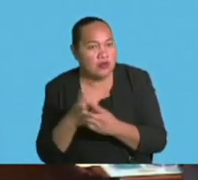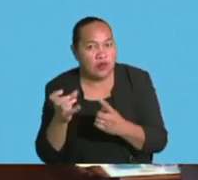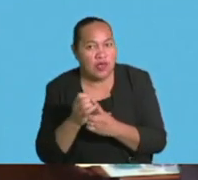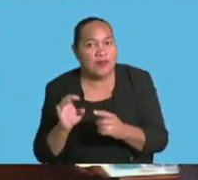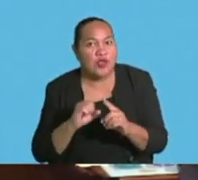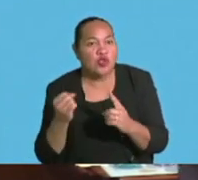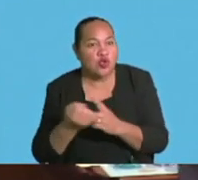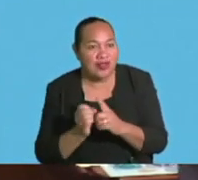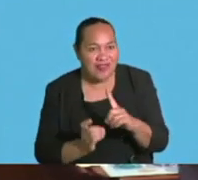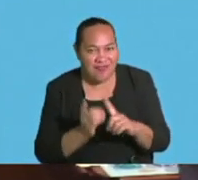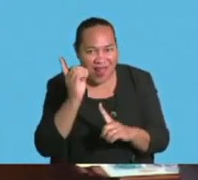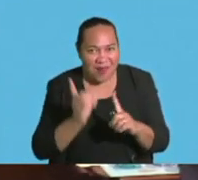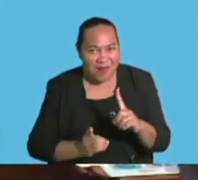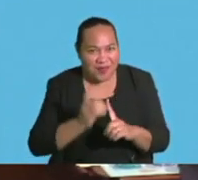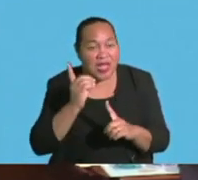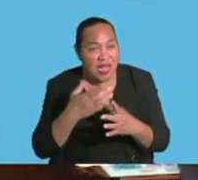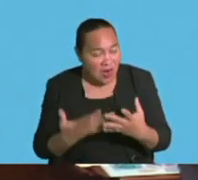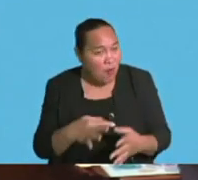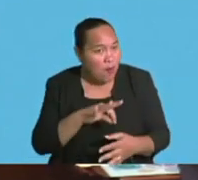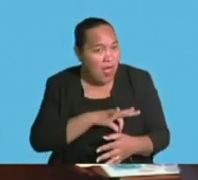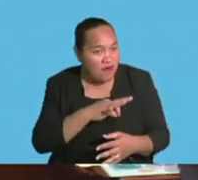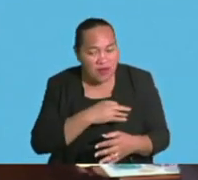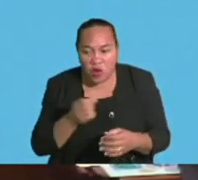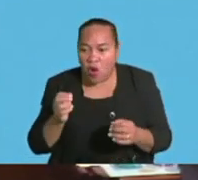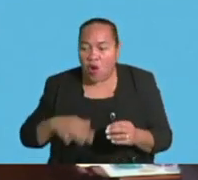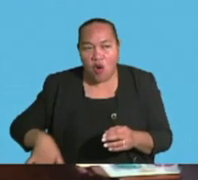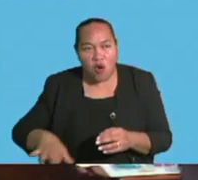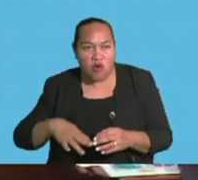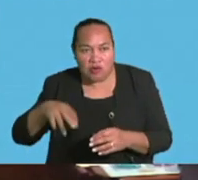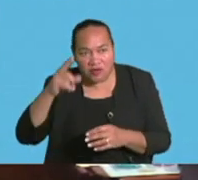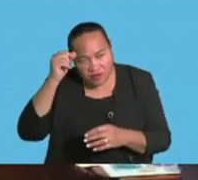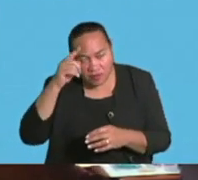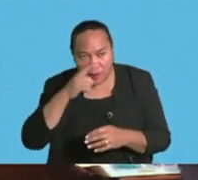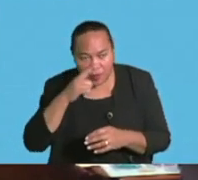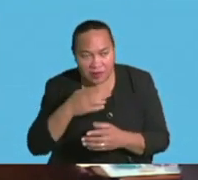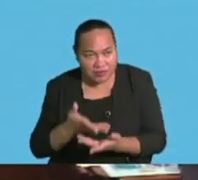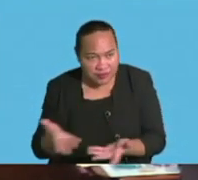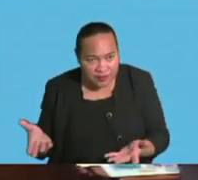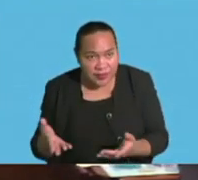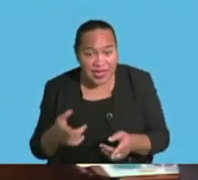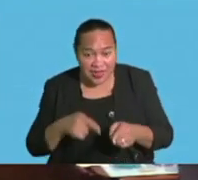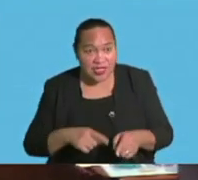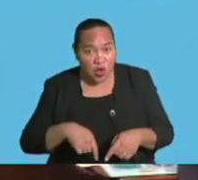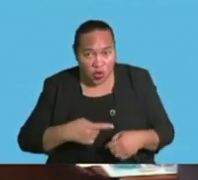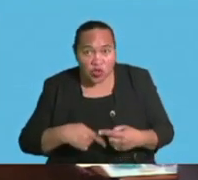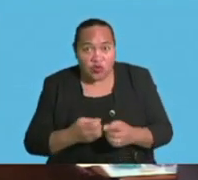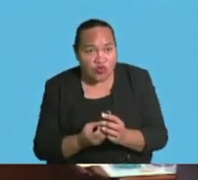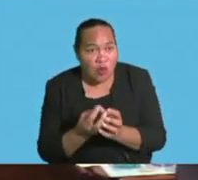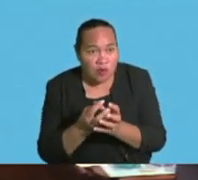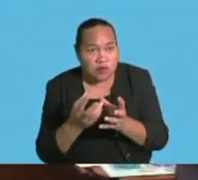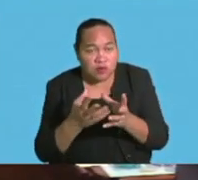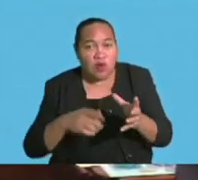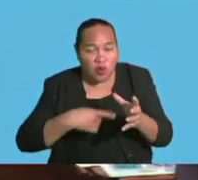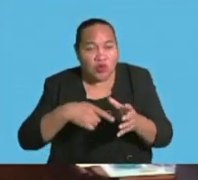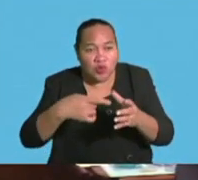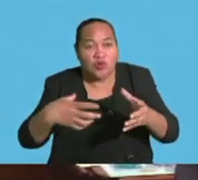socio-economic development that has benefited ordinary Fijians. It is this consistent economic growth that has enabled